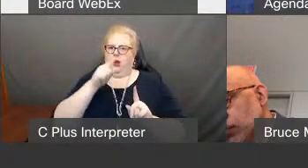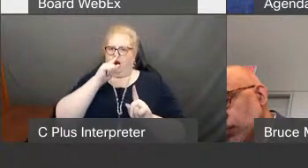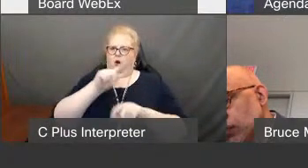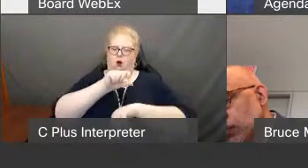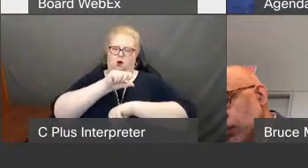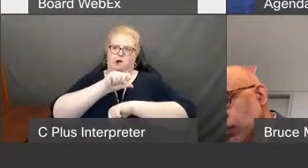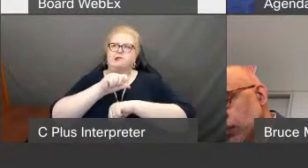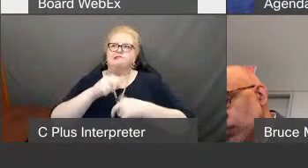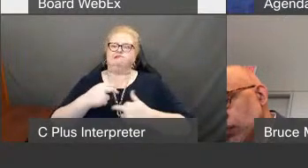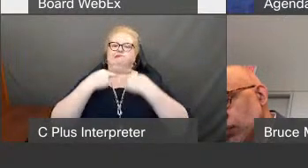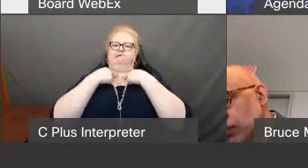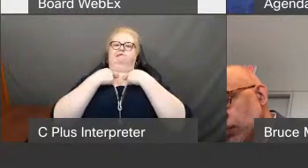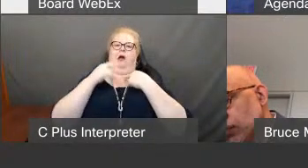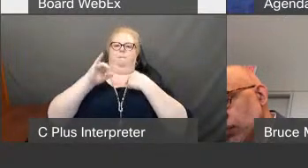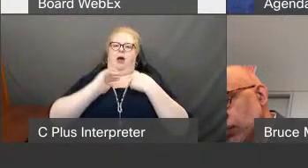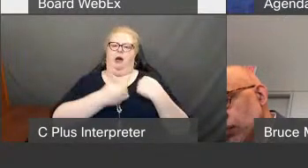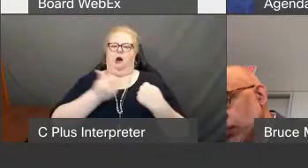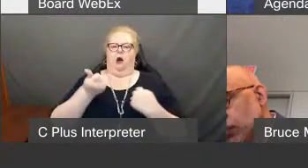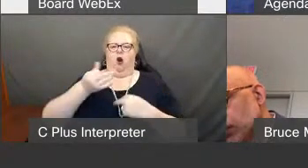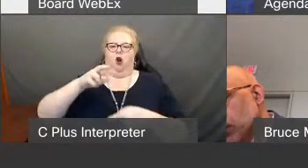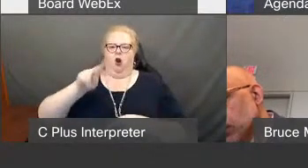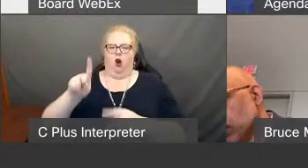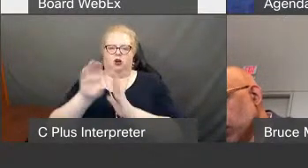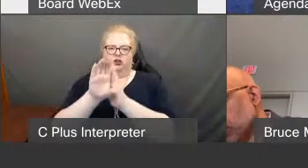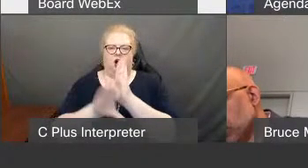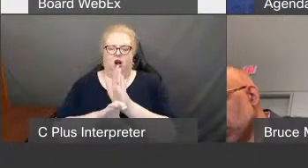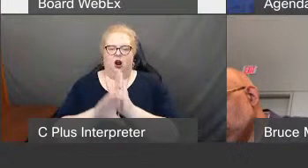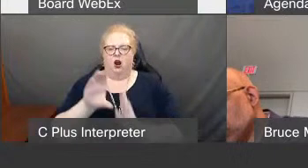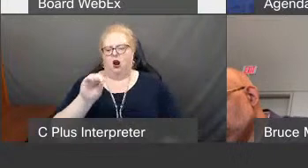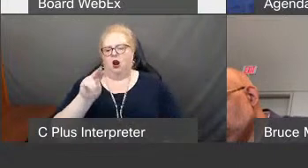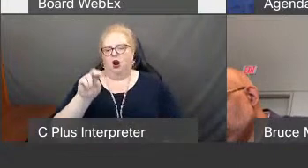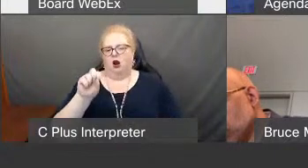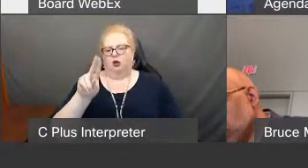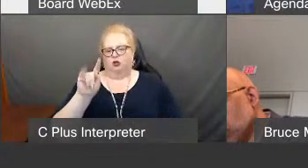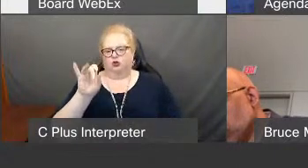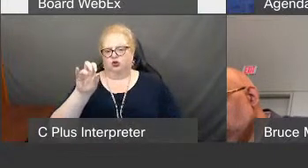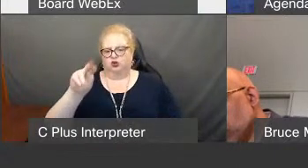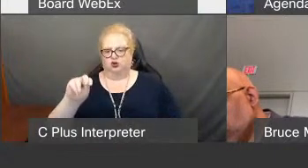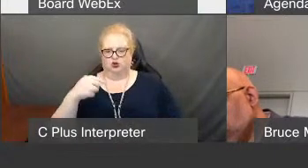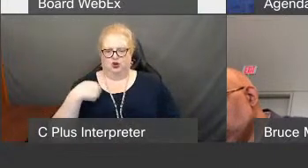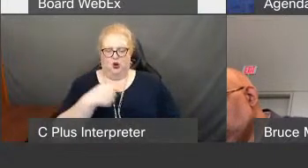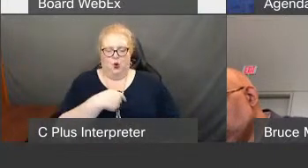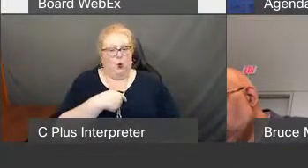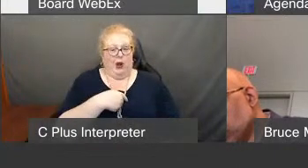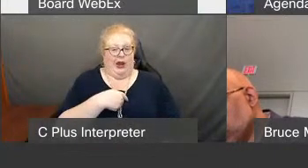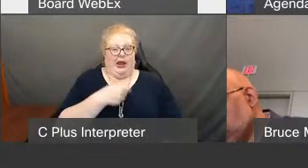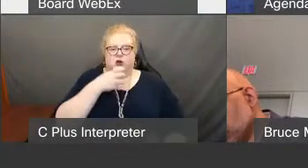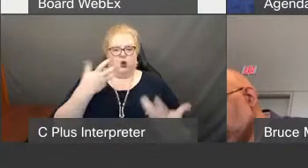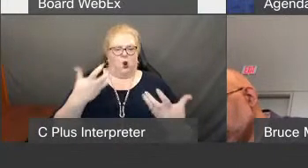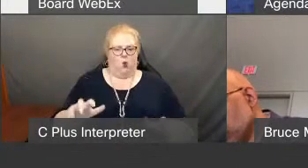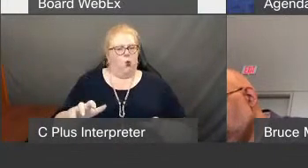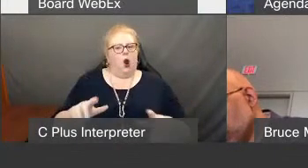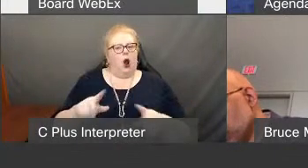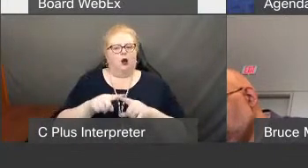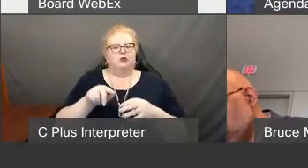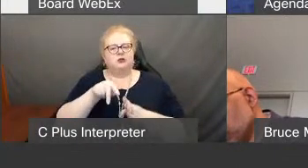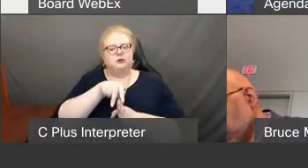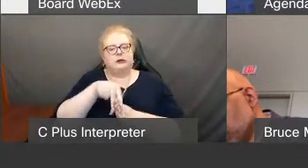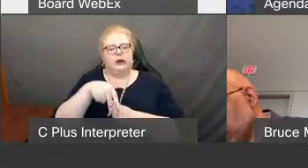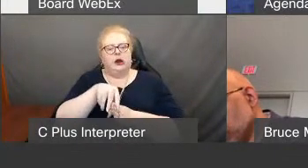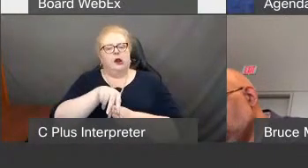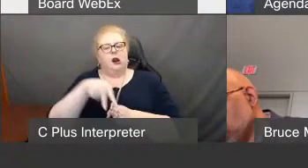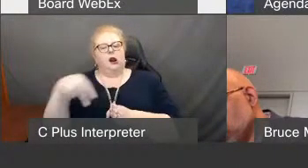getting too far off the rails where we're not, you know, we're getting out of our sandbox as far as public health is concerned, because that's really more of the county and